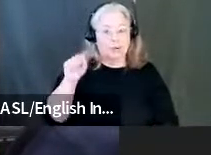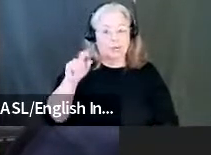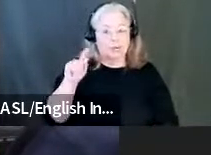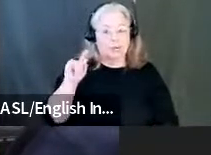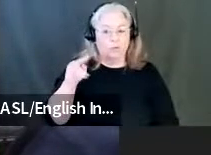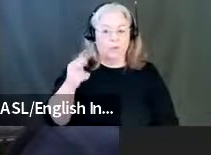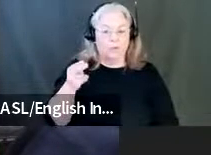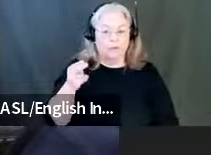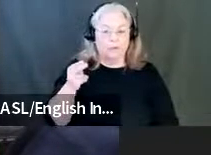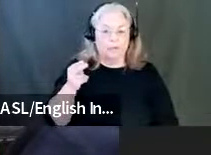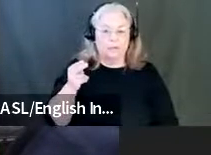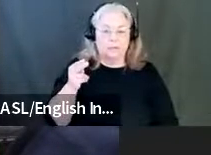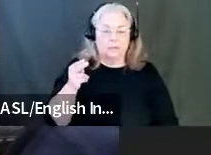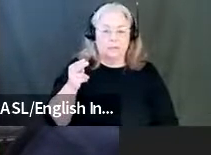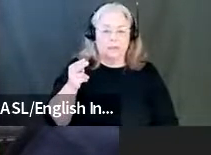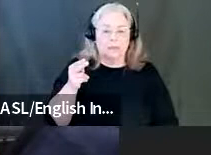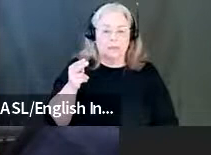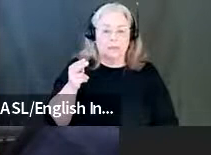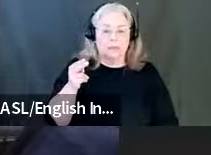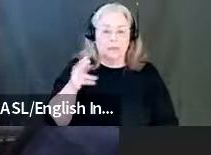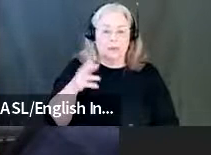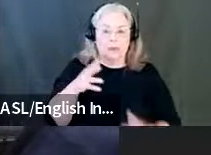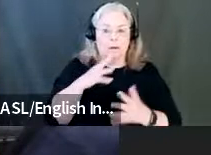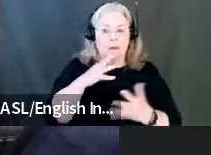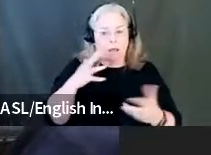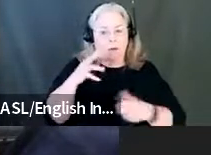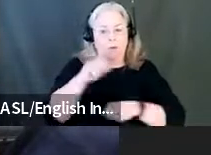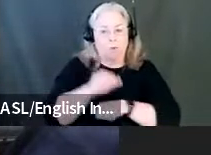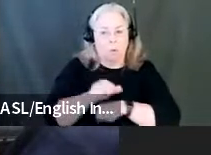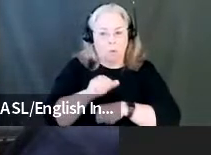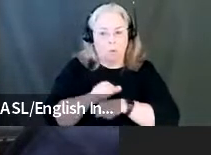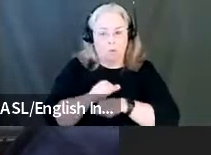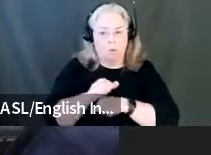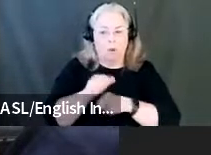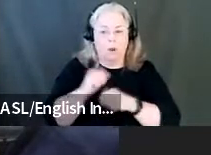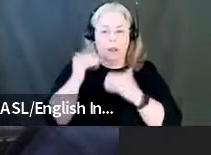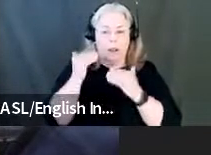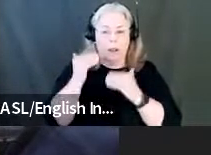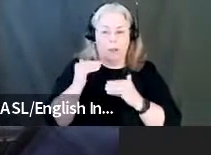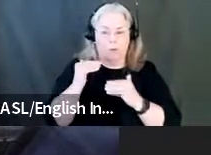all, the amount of effort and the amount of range of motion